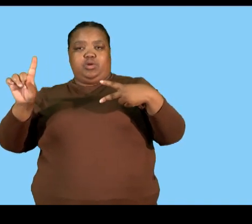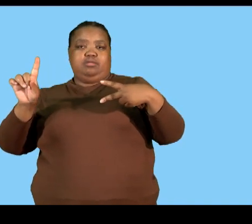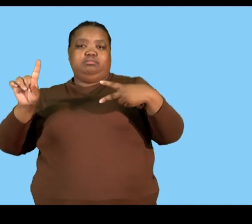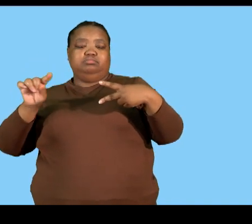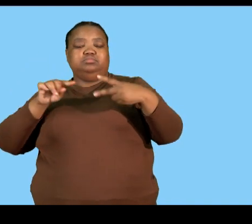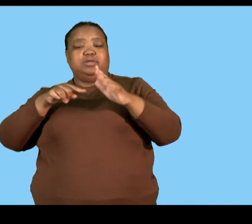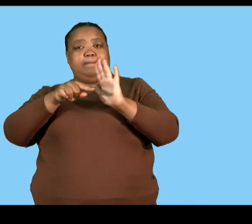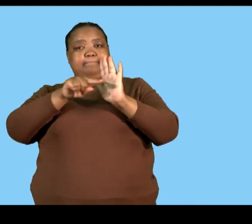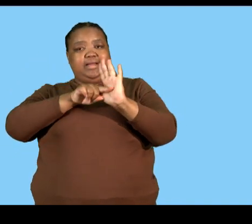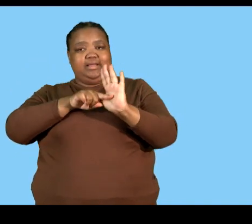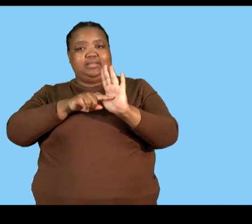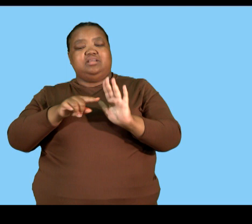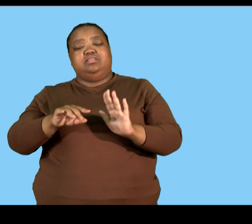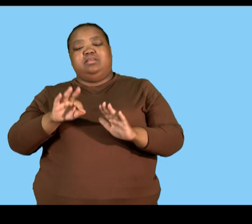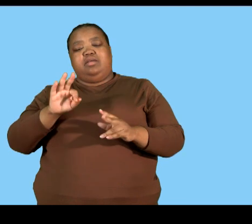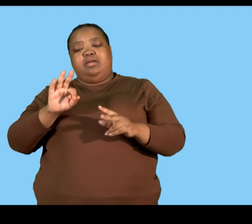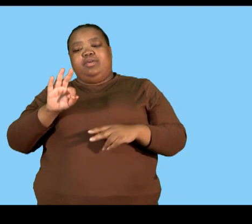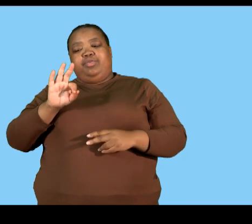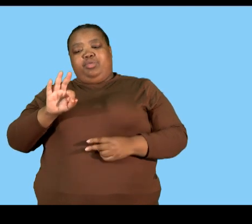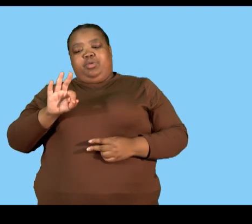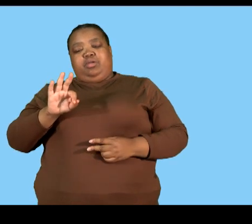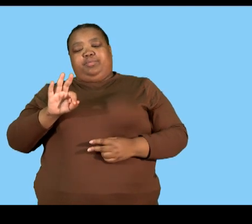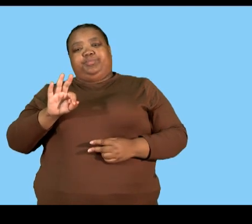3,911 and subtract